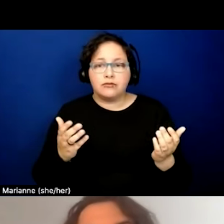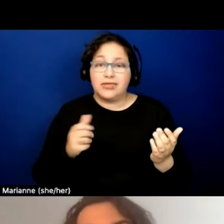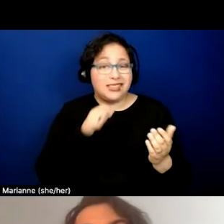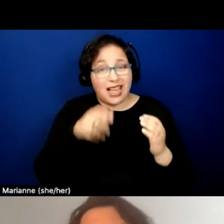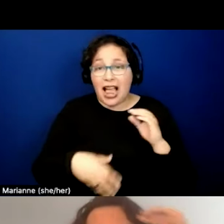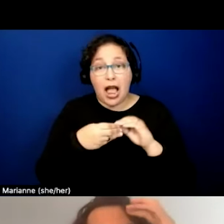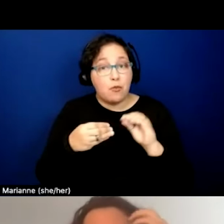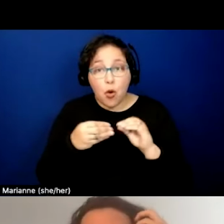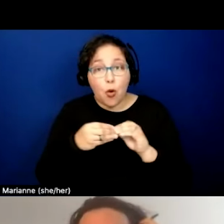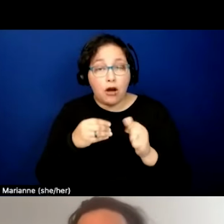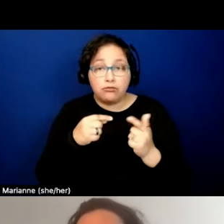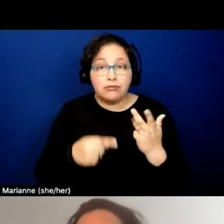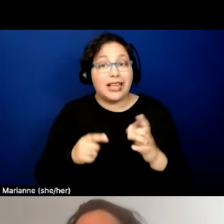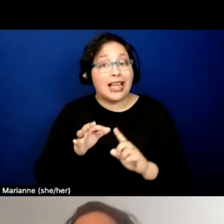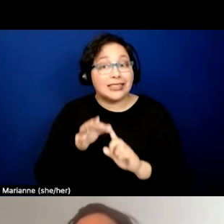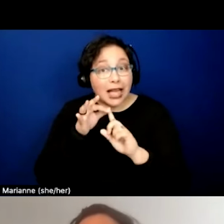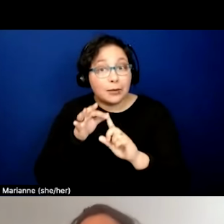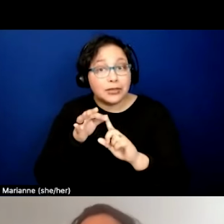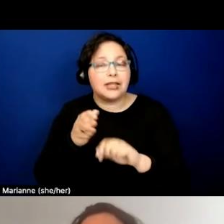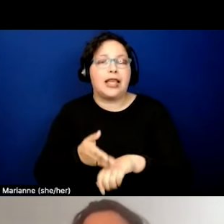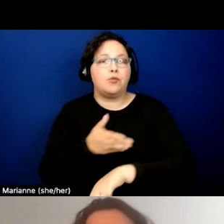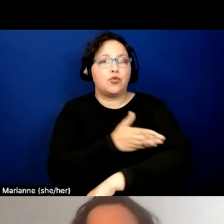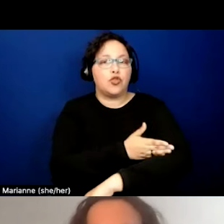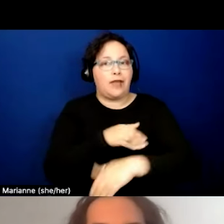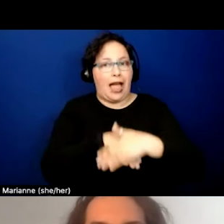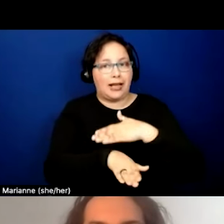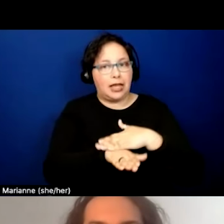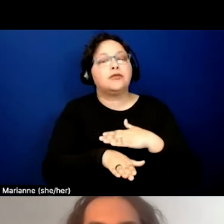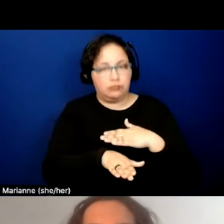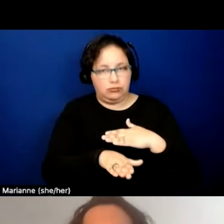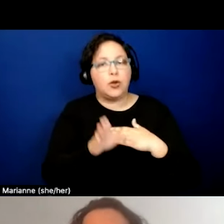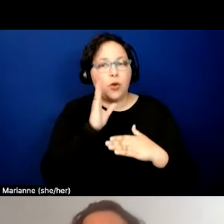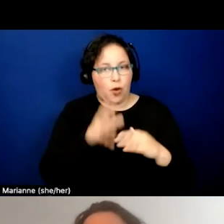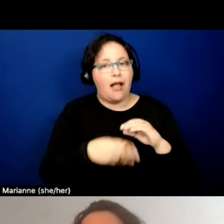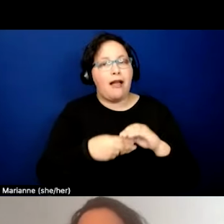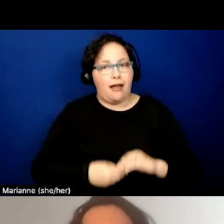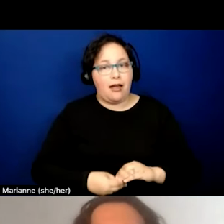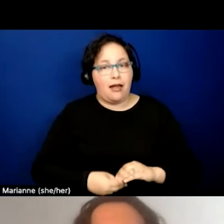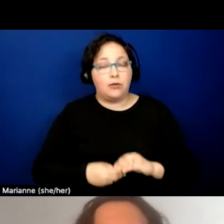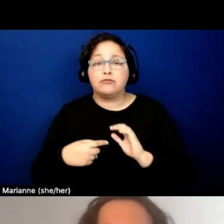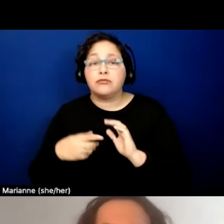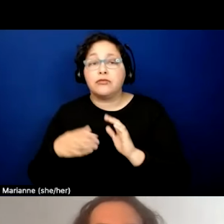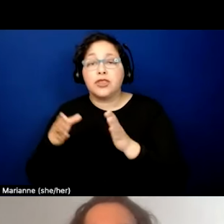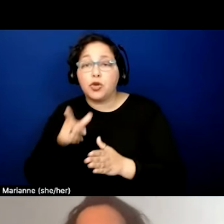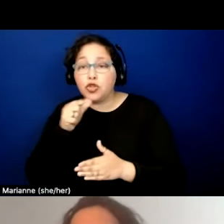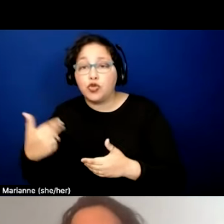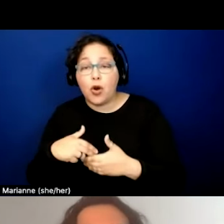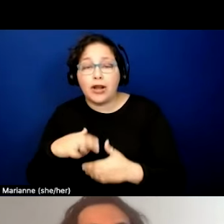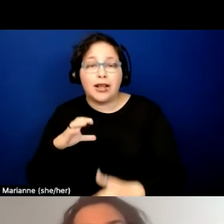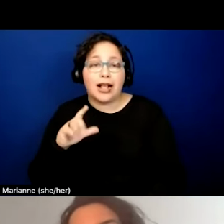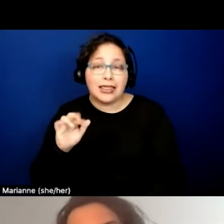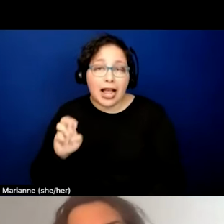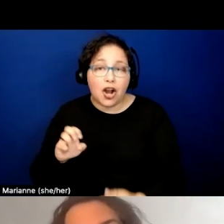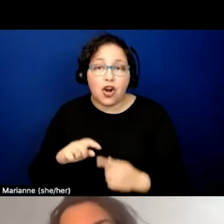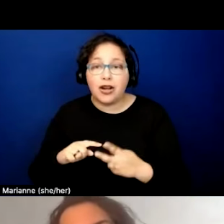features except those that increase access. At that conference, people like Claire, Sina